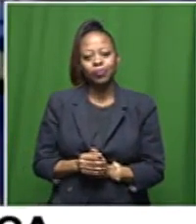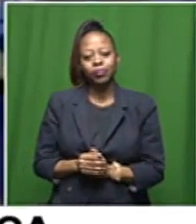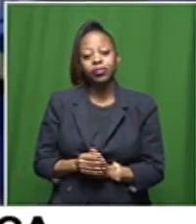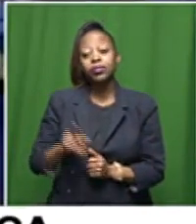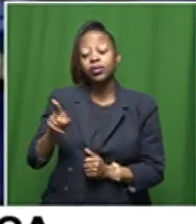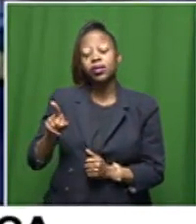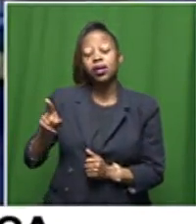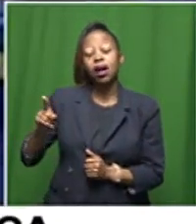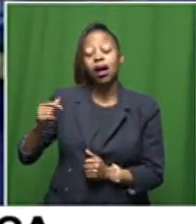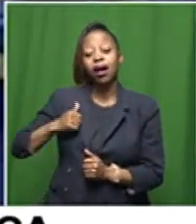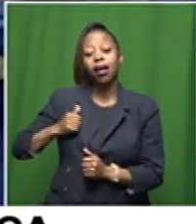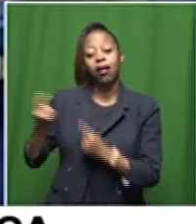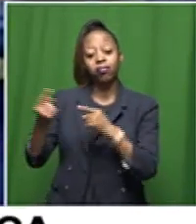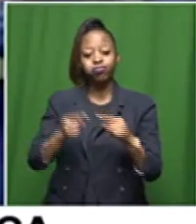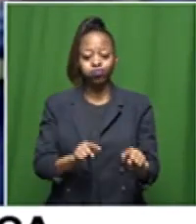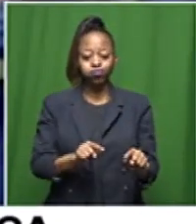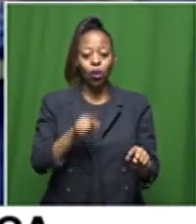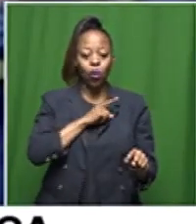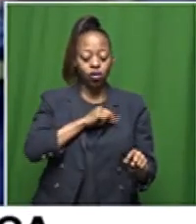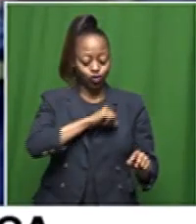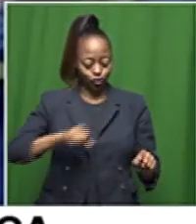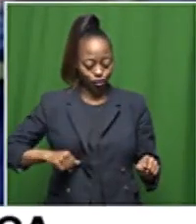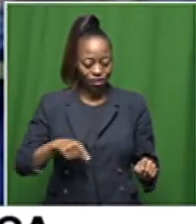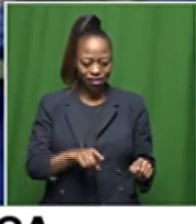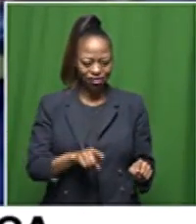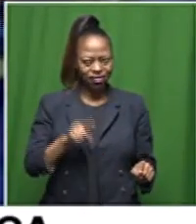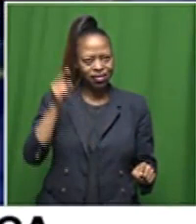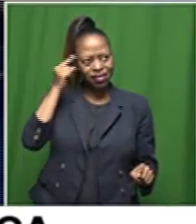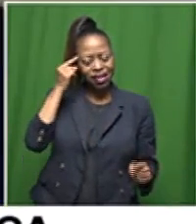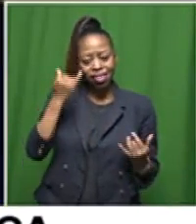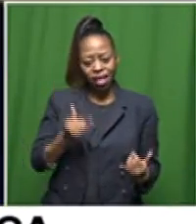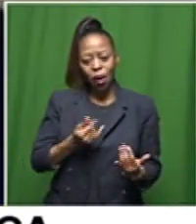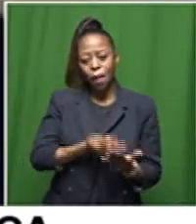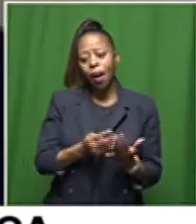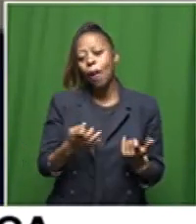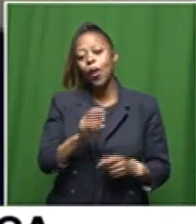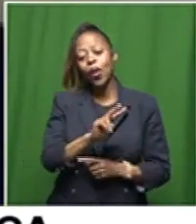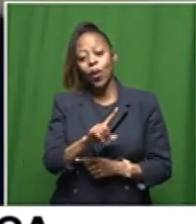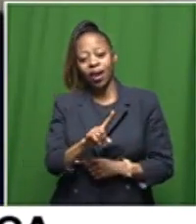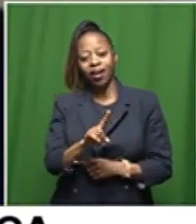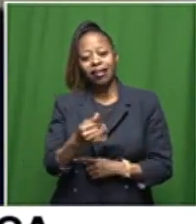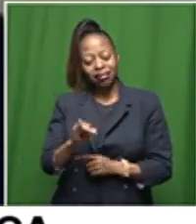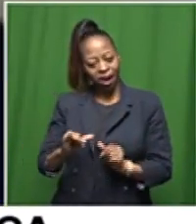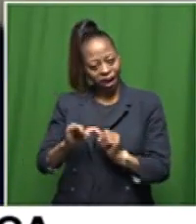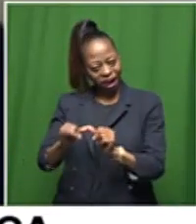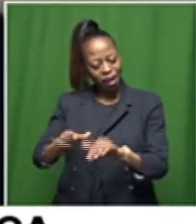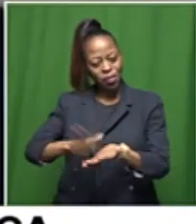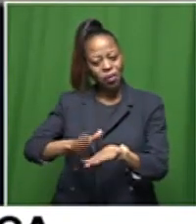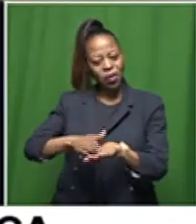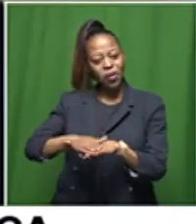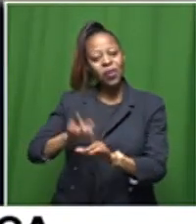Canada to come and operate this 20, I think we are at 21 as we speak now, but we're still continuing, aiming at